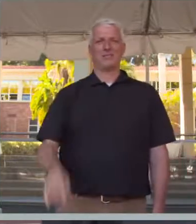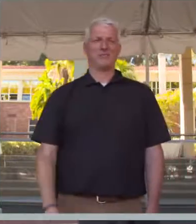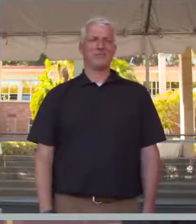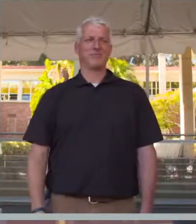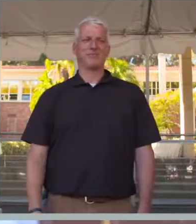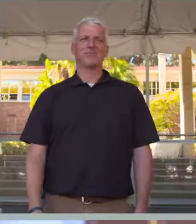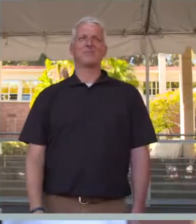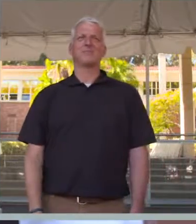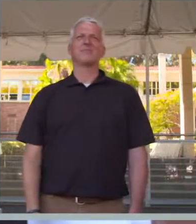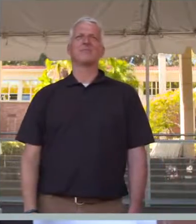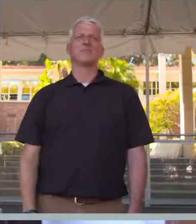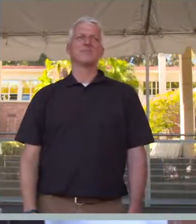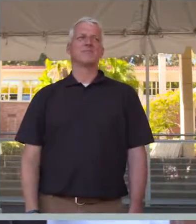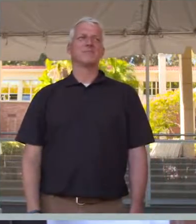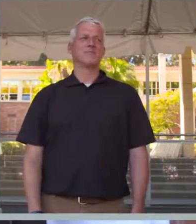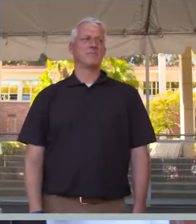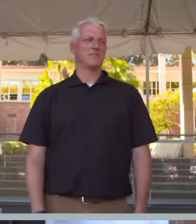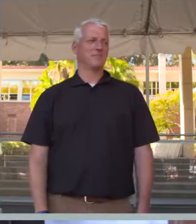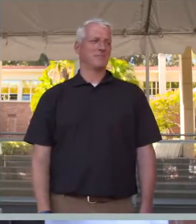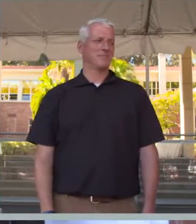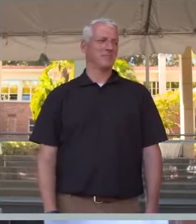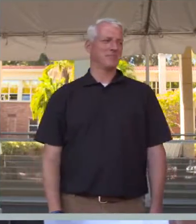Callista Chu.